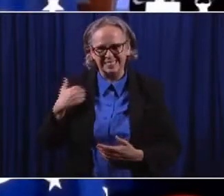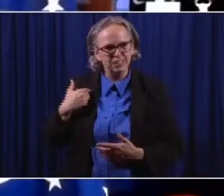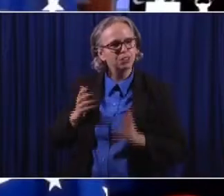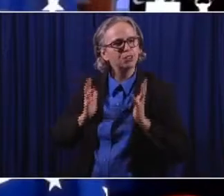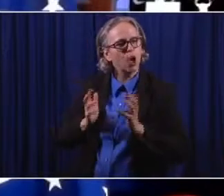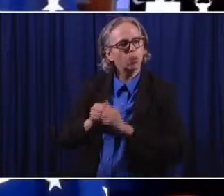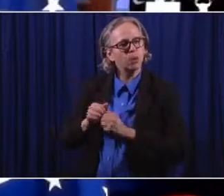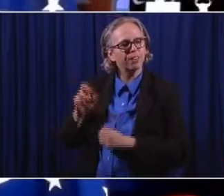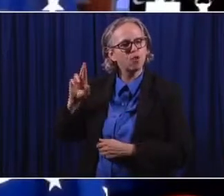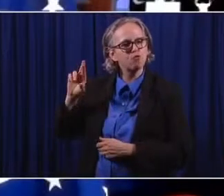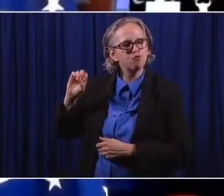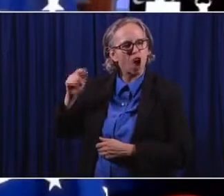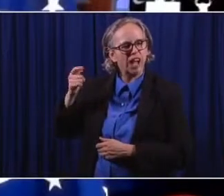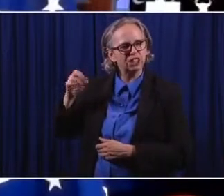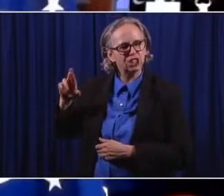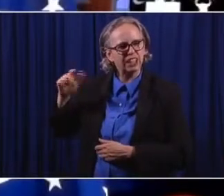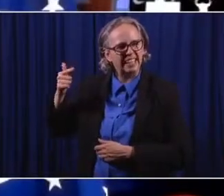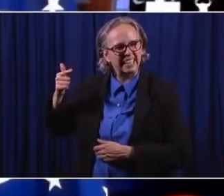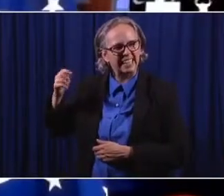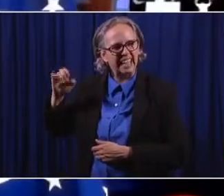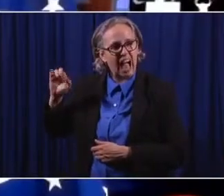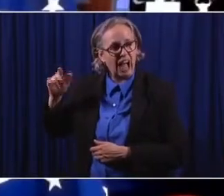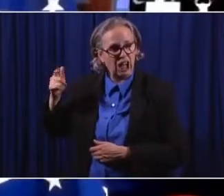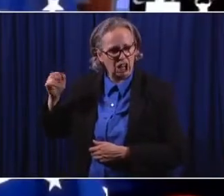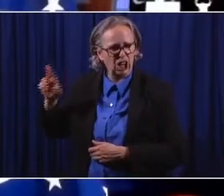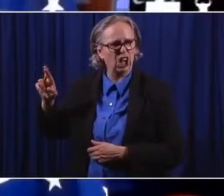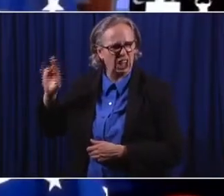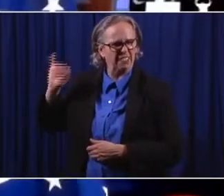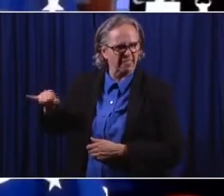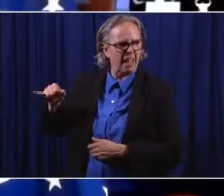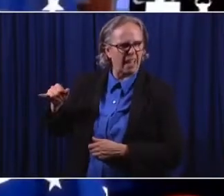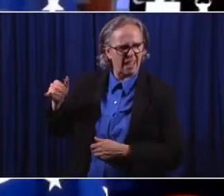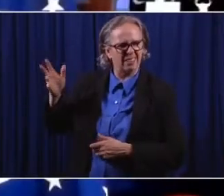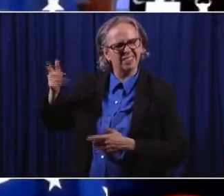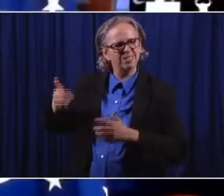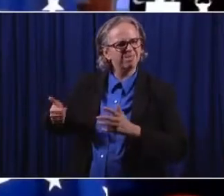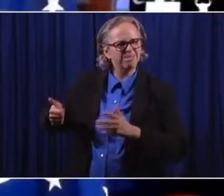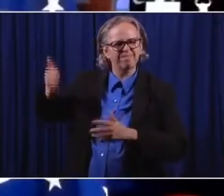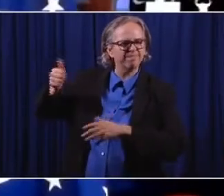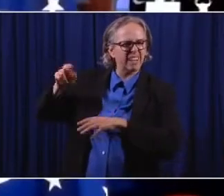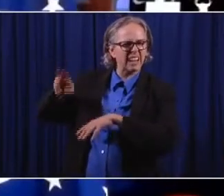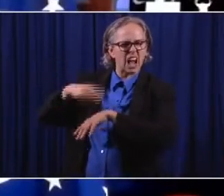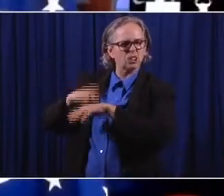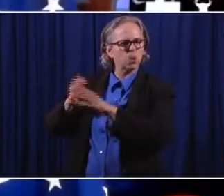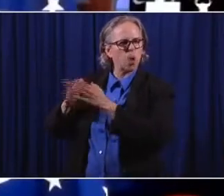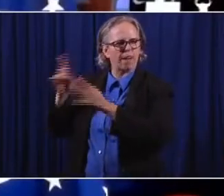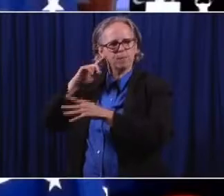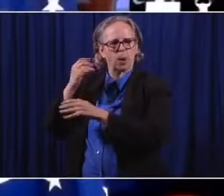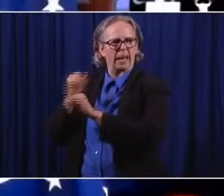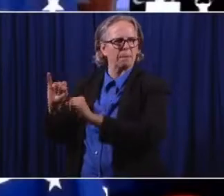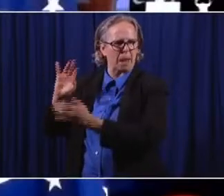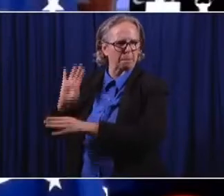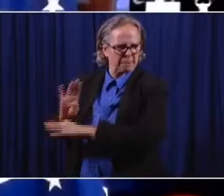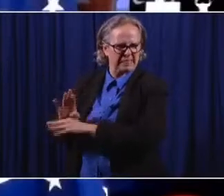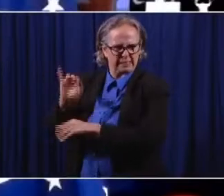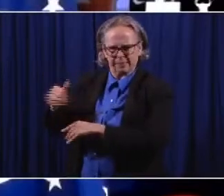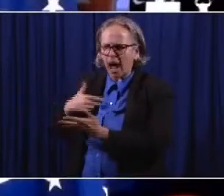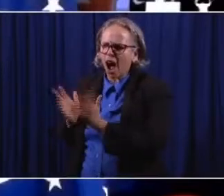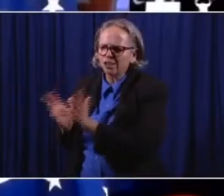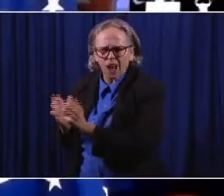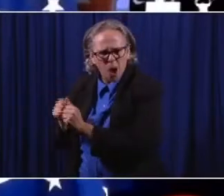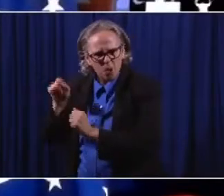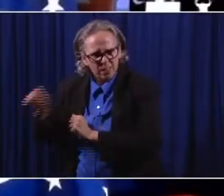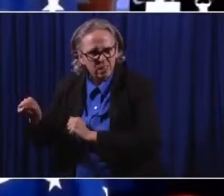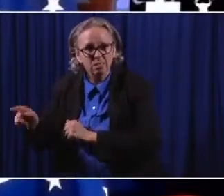the National Federation for Independent Business, and we were talking during COVID. The people who are taking it on